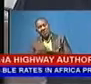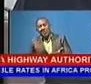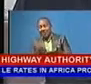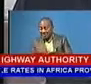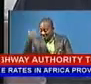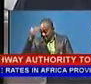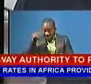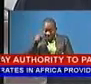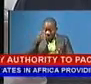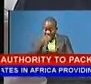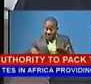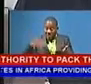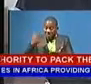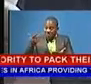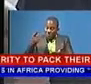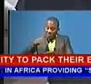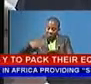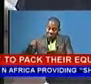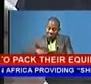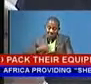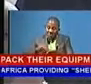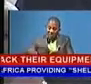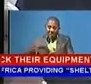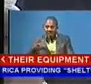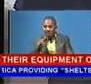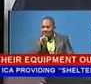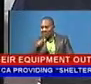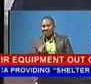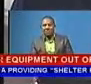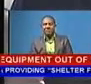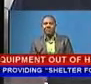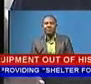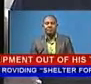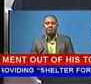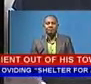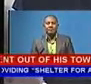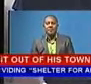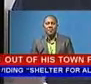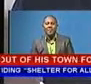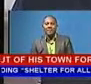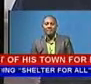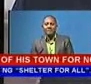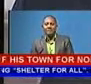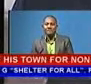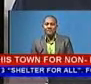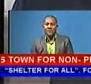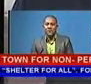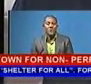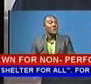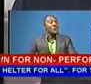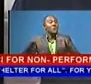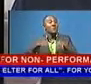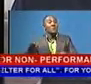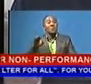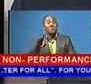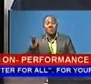of these patients actually are relevant to the case that is before the court right now. From between we brought in